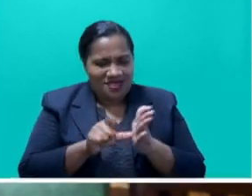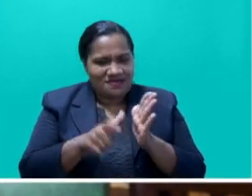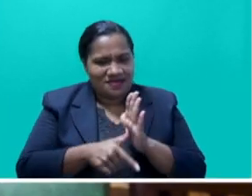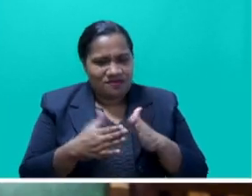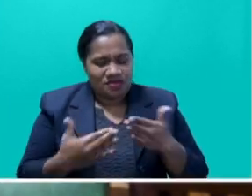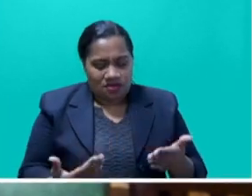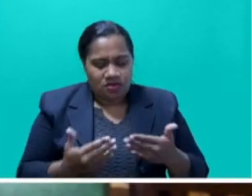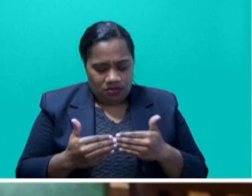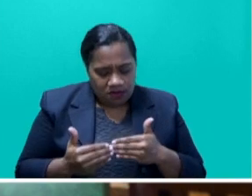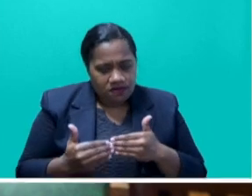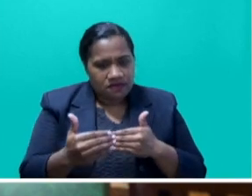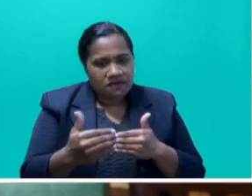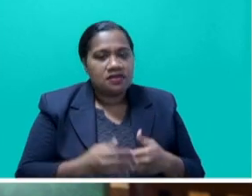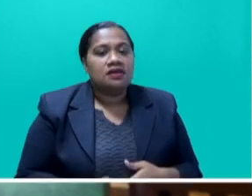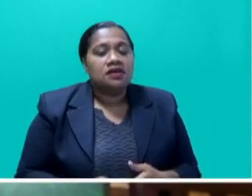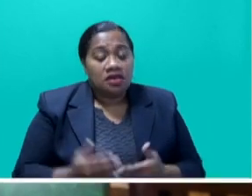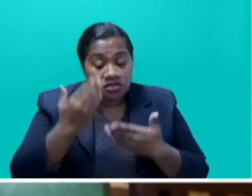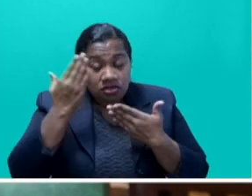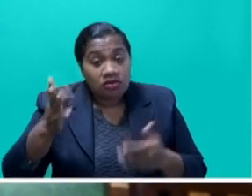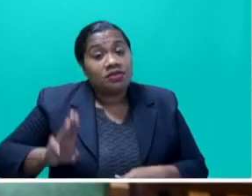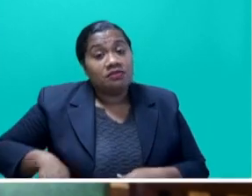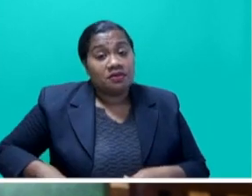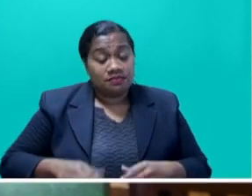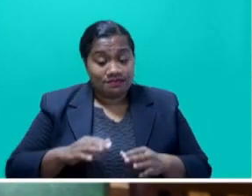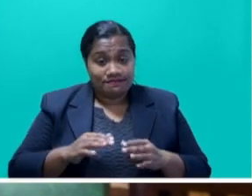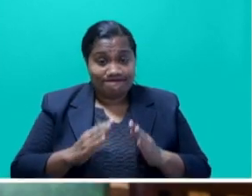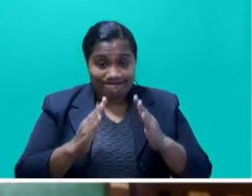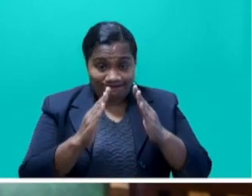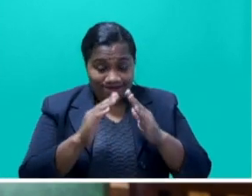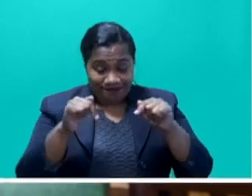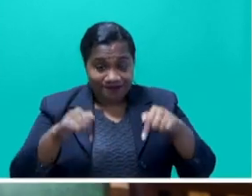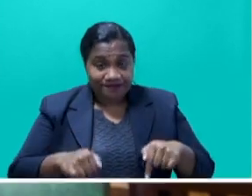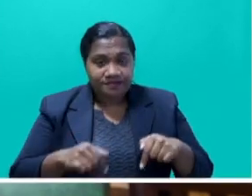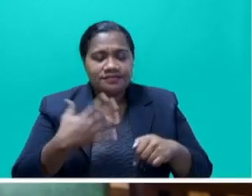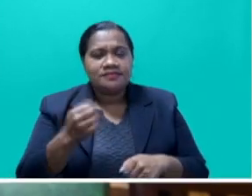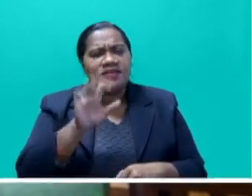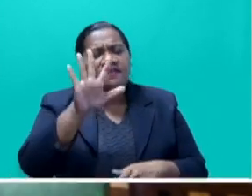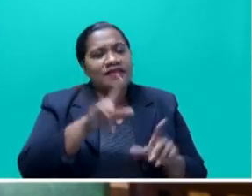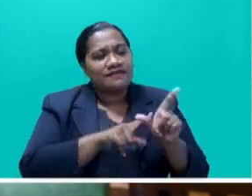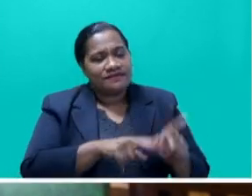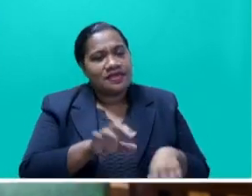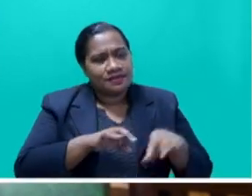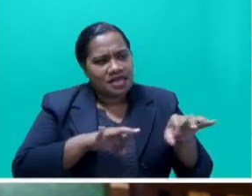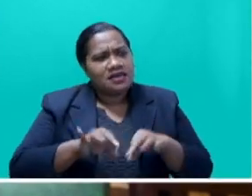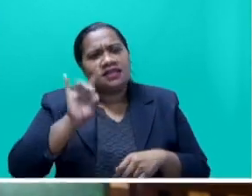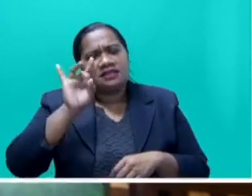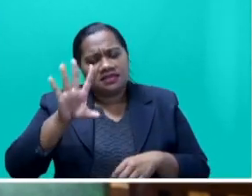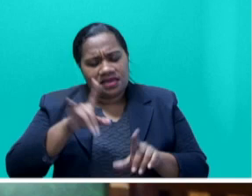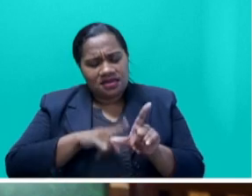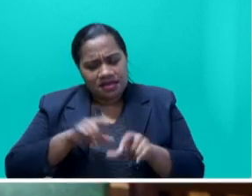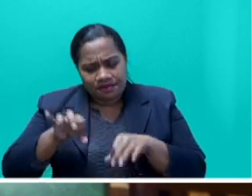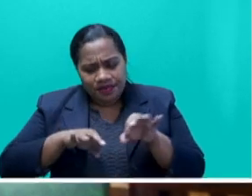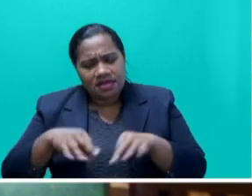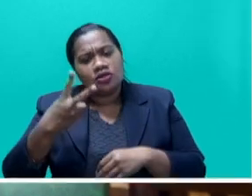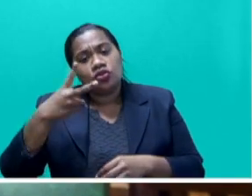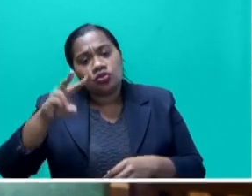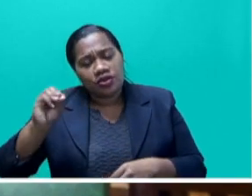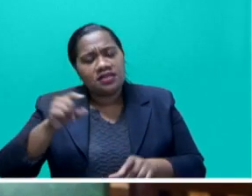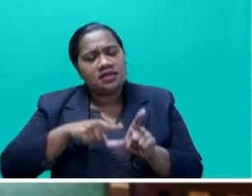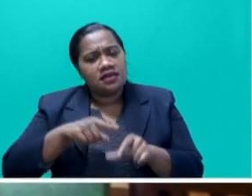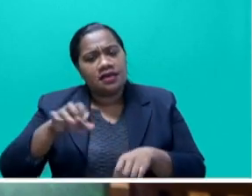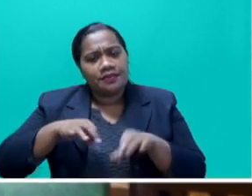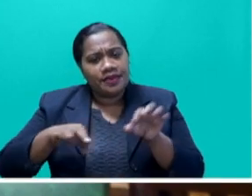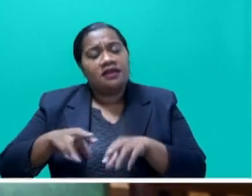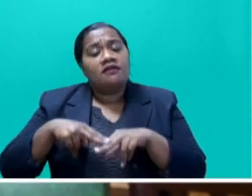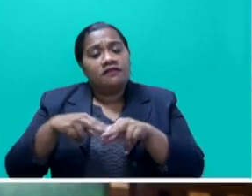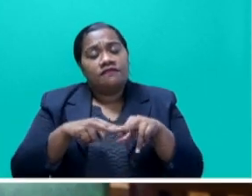As honorable members of the House, that there is a 5-year plan and a 10-year plan, 20-year plan for the Fiji Police Force, and